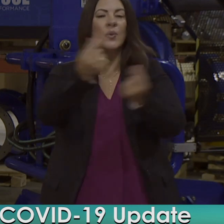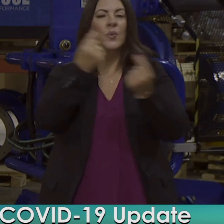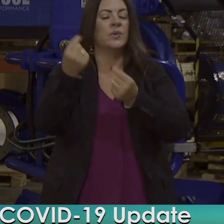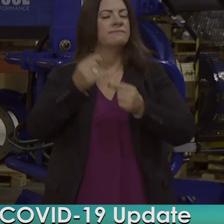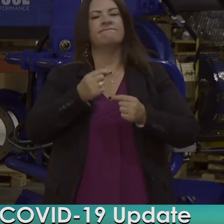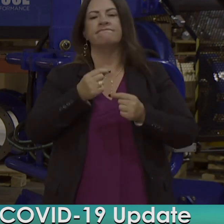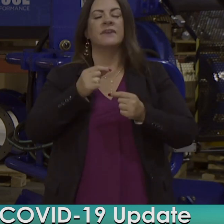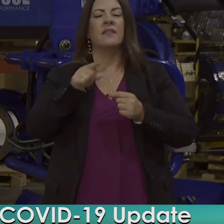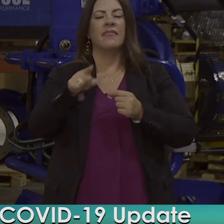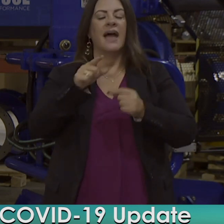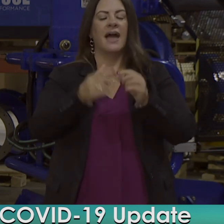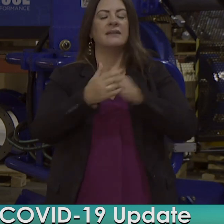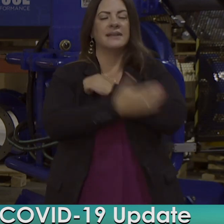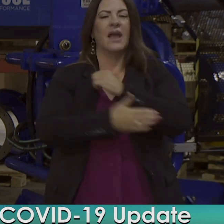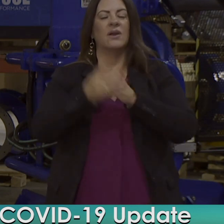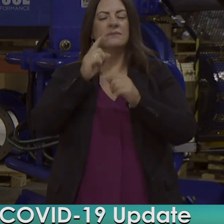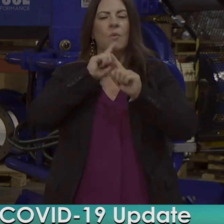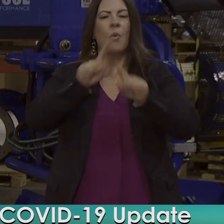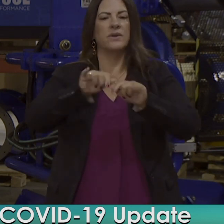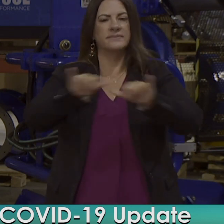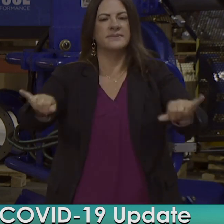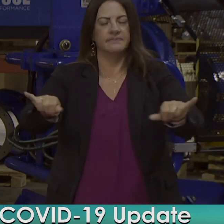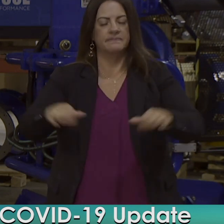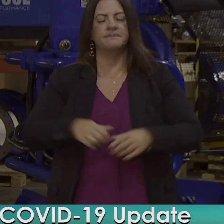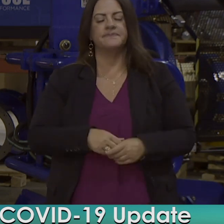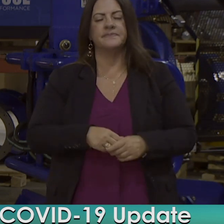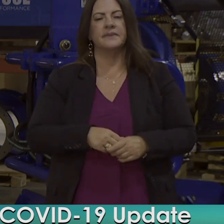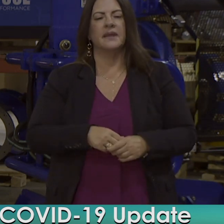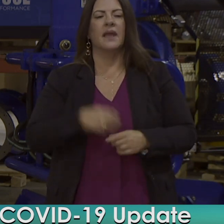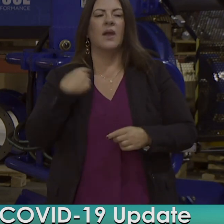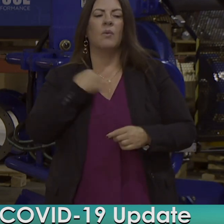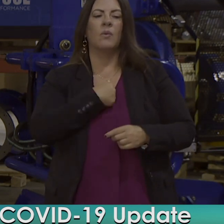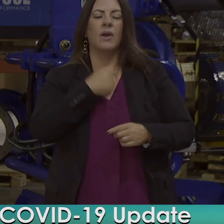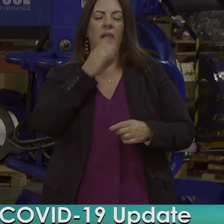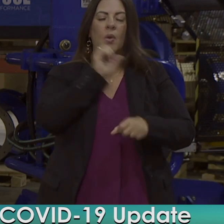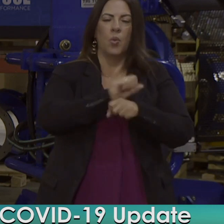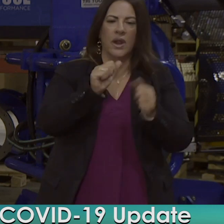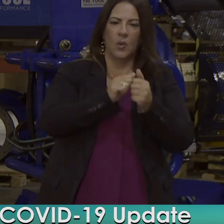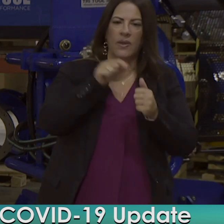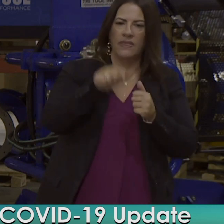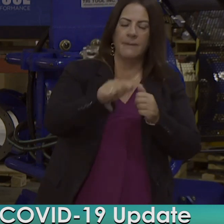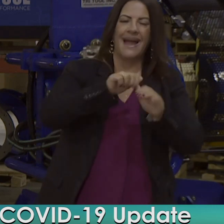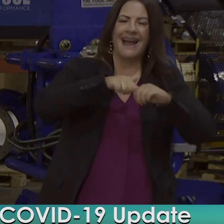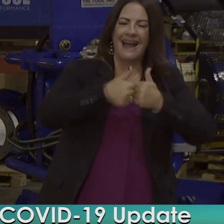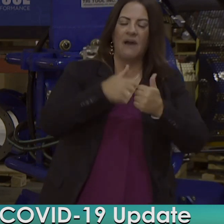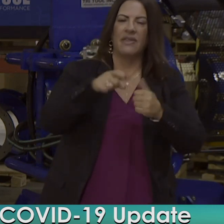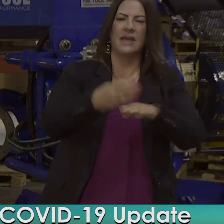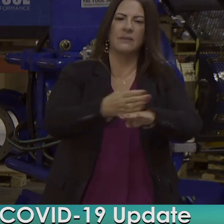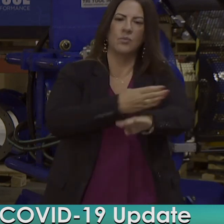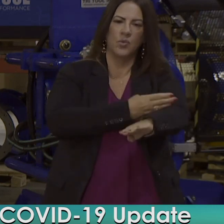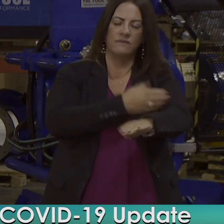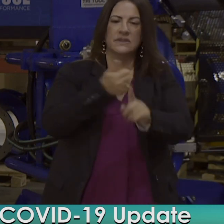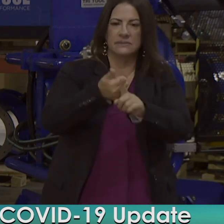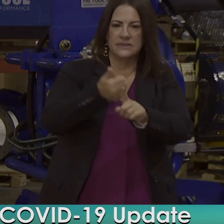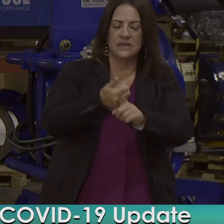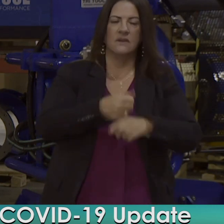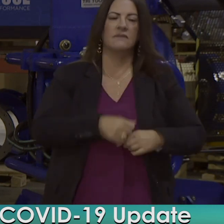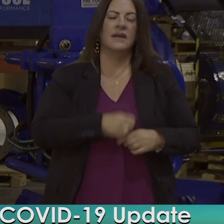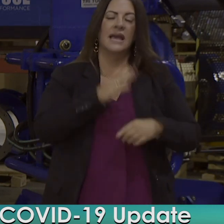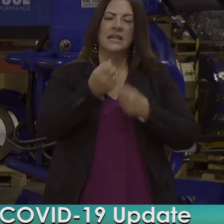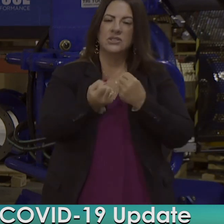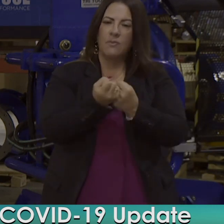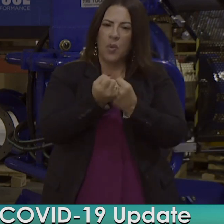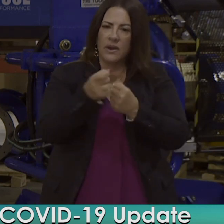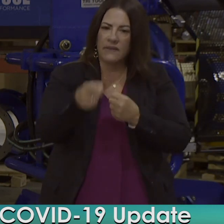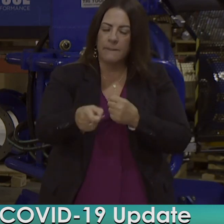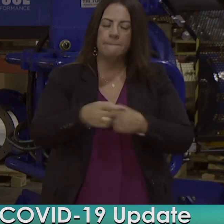in California, and looking at ways in which we can work much more effectively through on-the-ground attention and support also